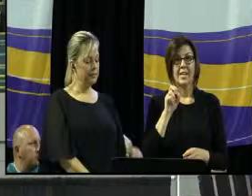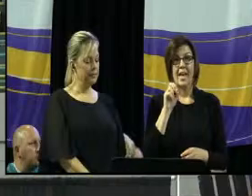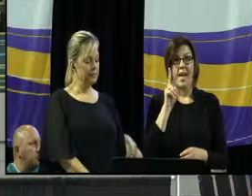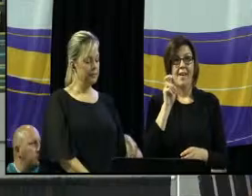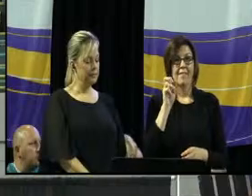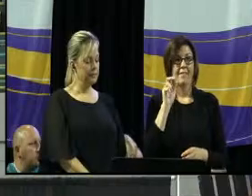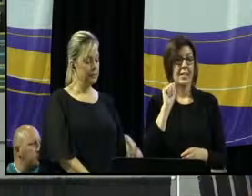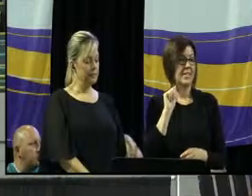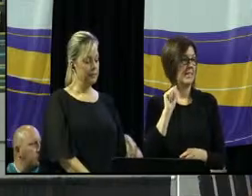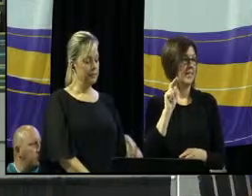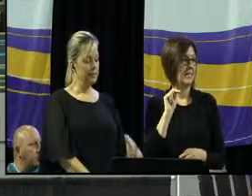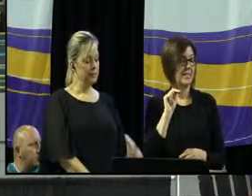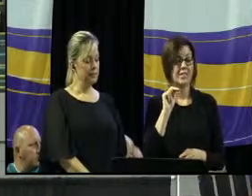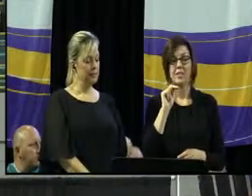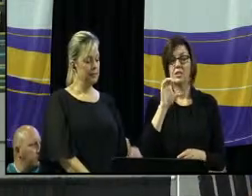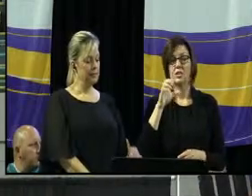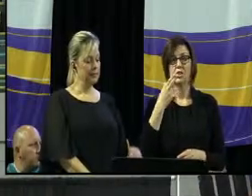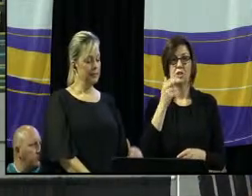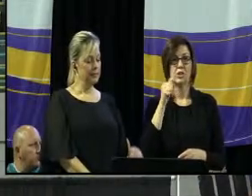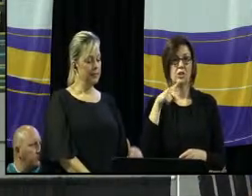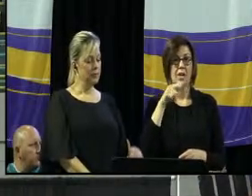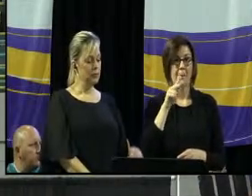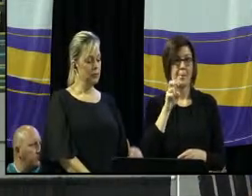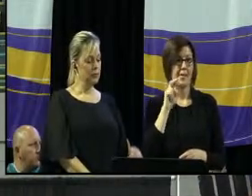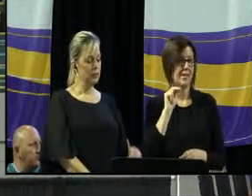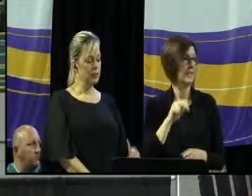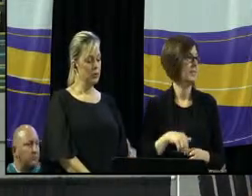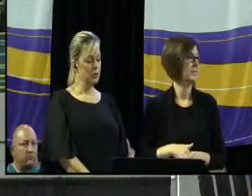Evan Nicholas Chapman.